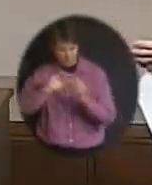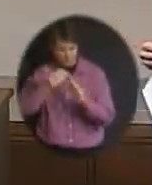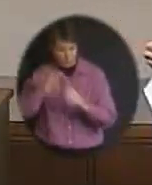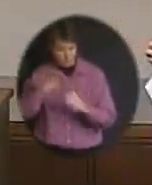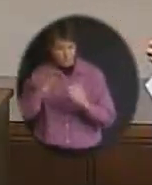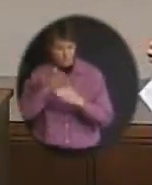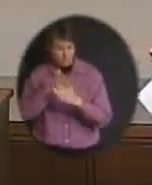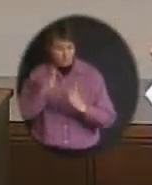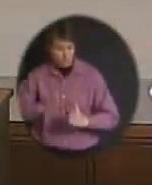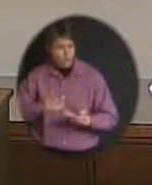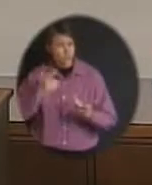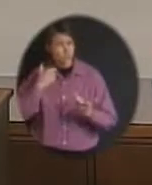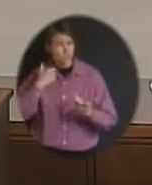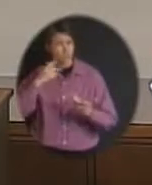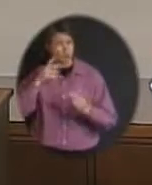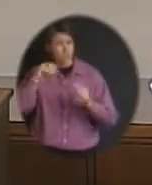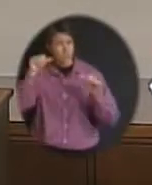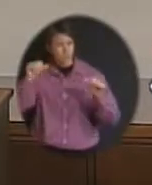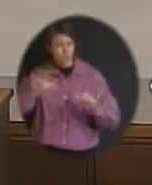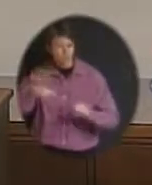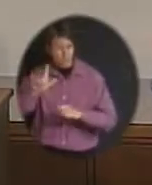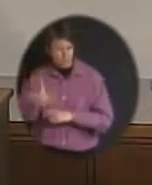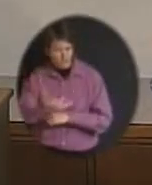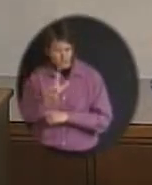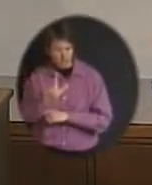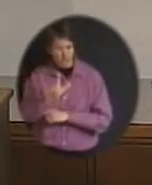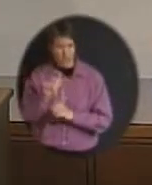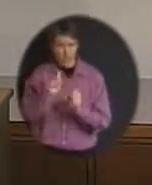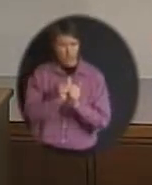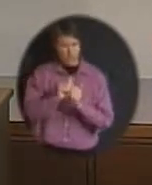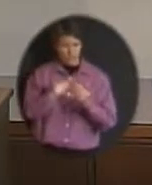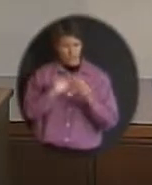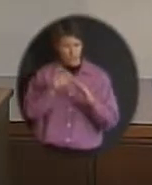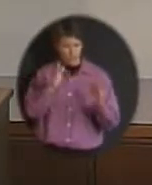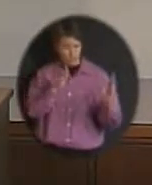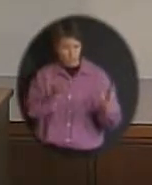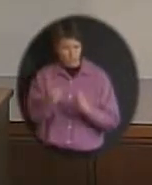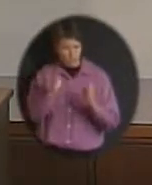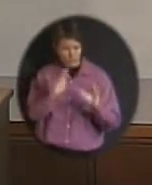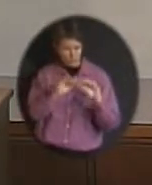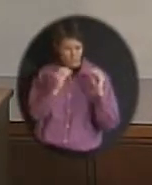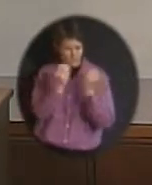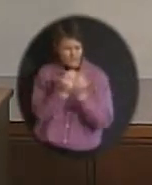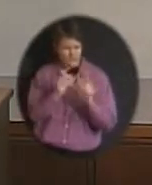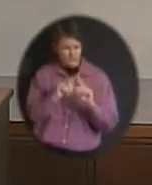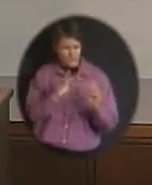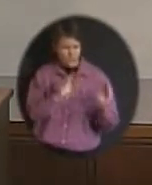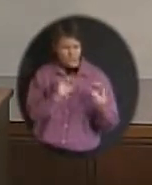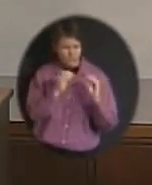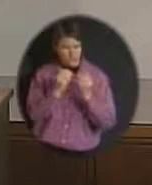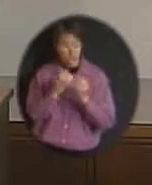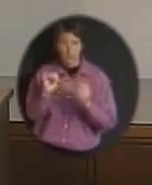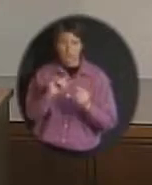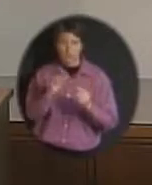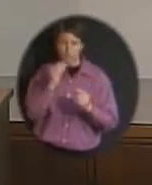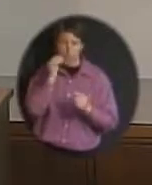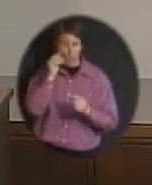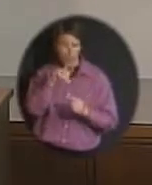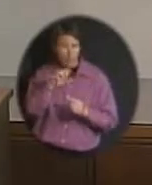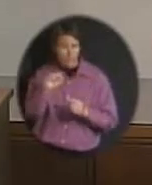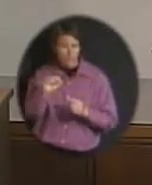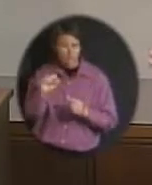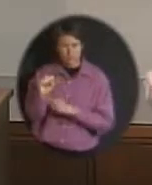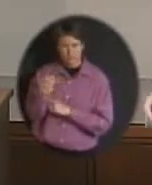have posted that at the library with all our community organizations, at our local homeless shelters,